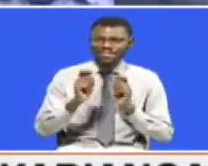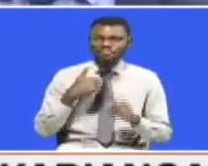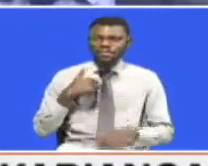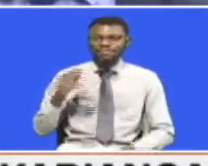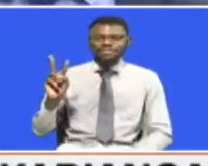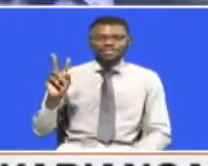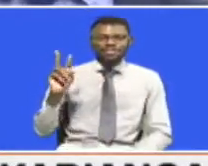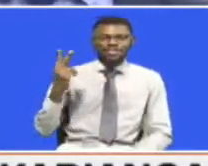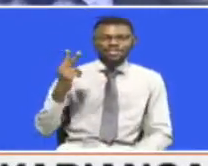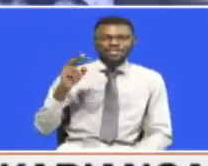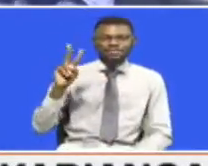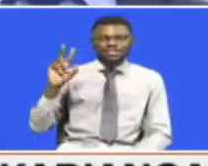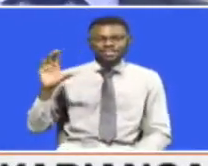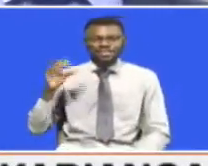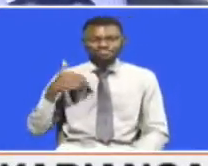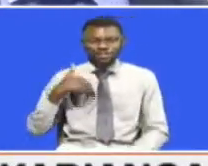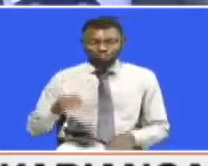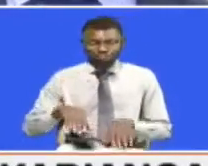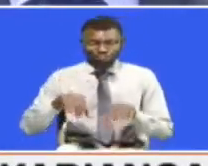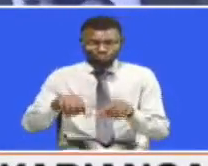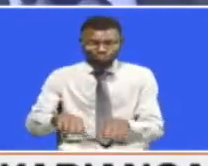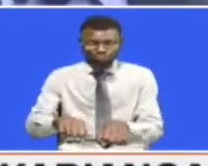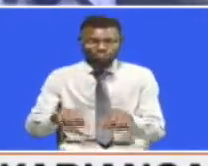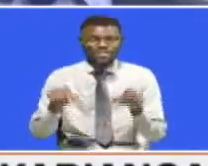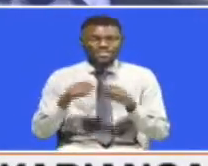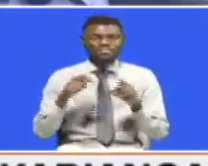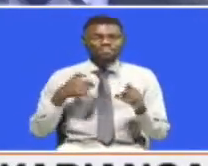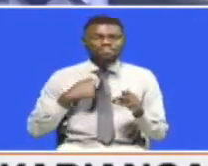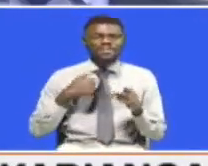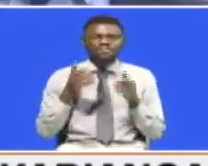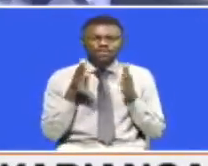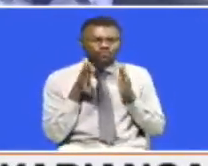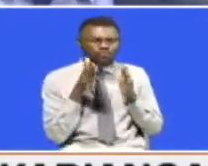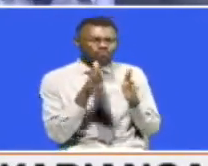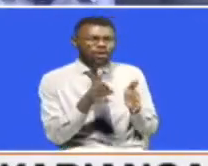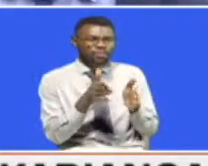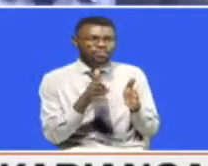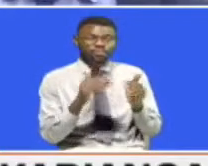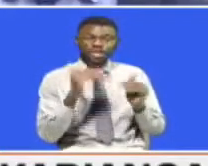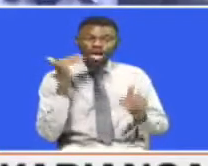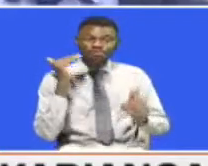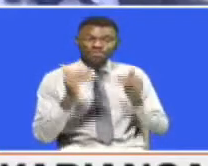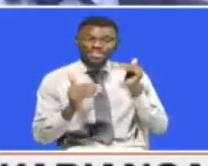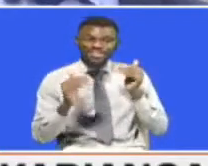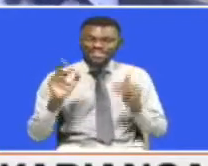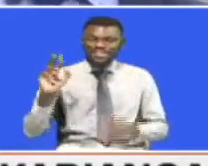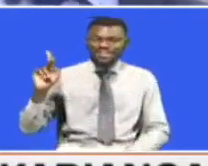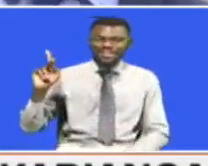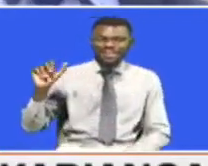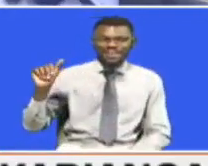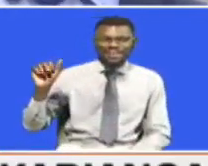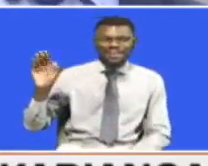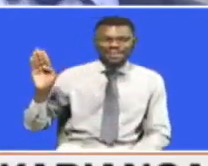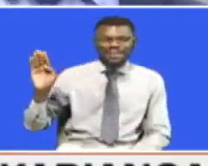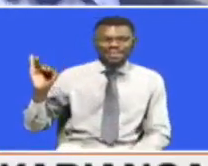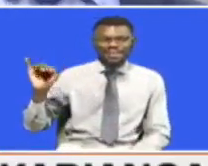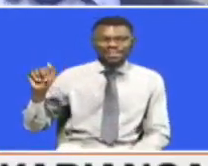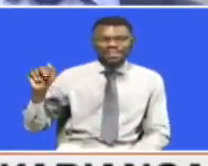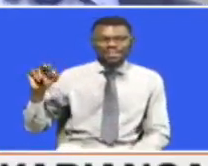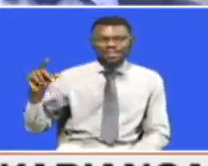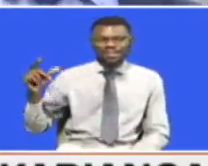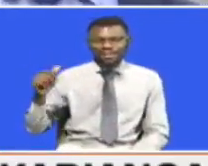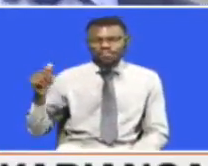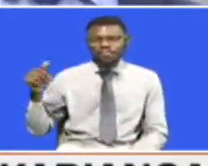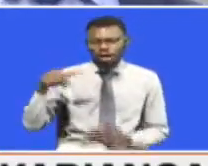Chancellor, I have committed myself to ensure that the University of Kabianga becomes a choice